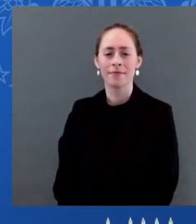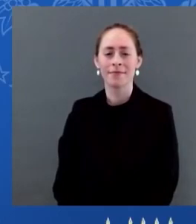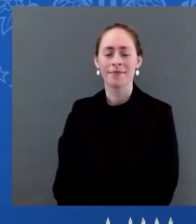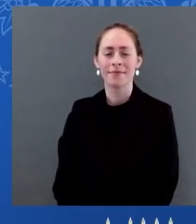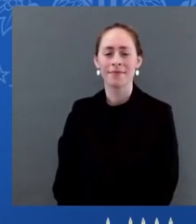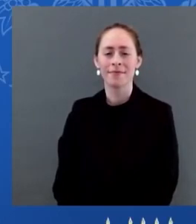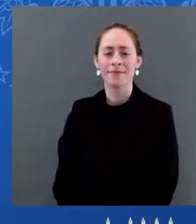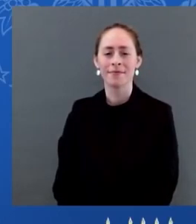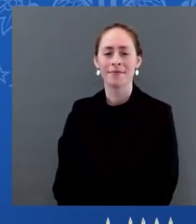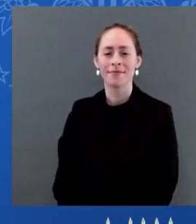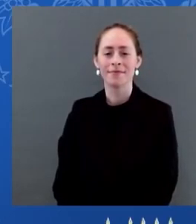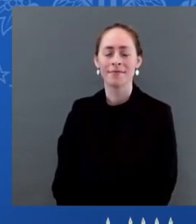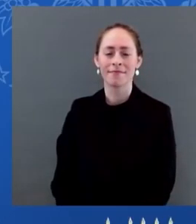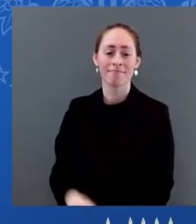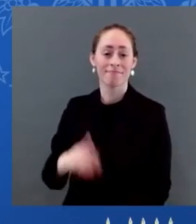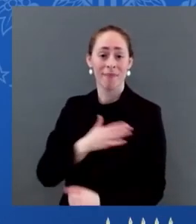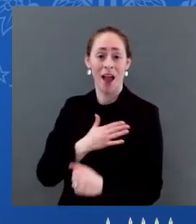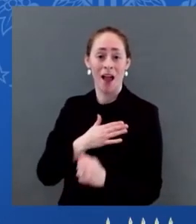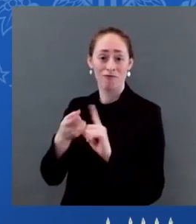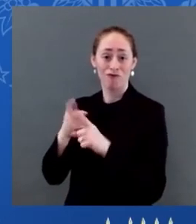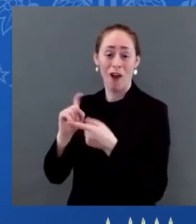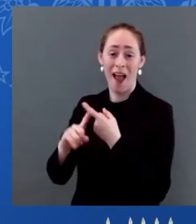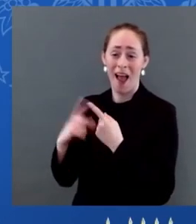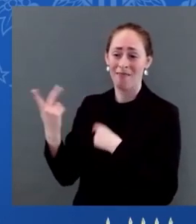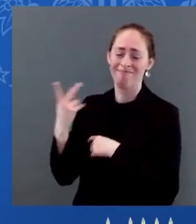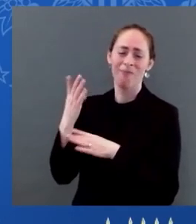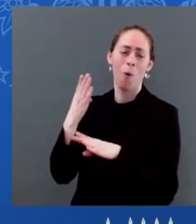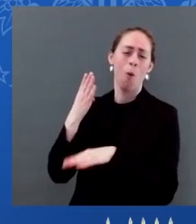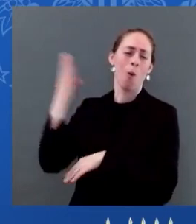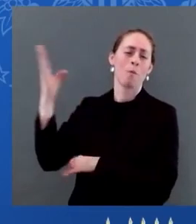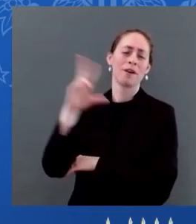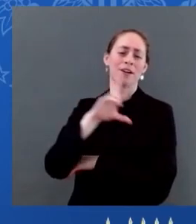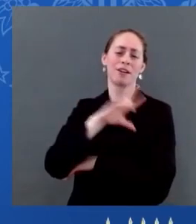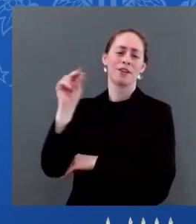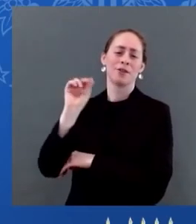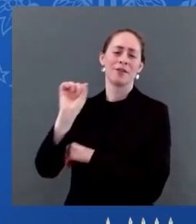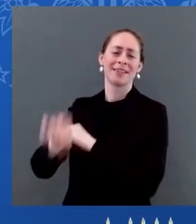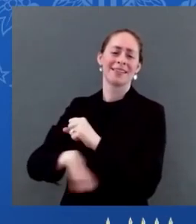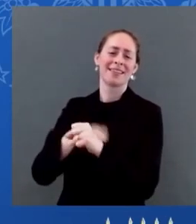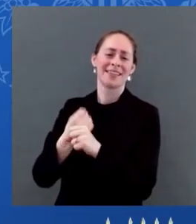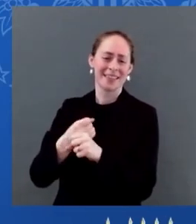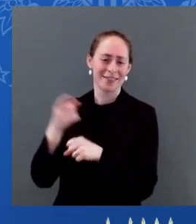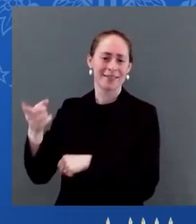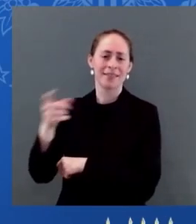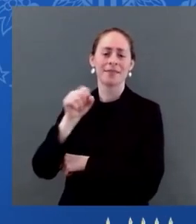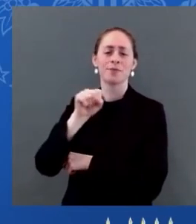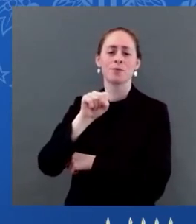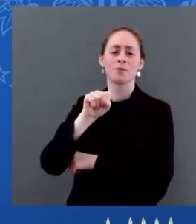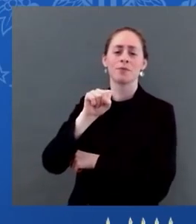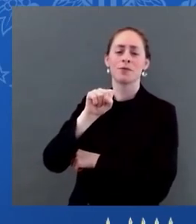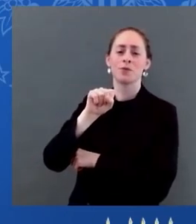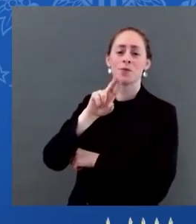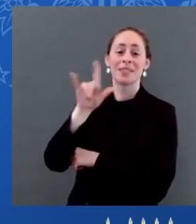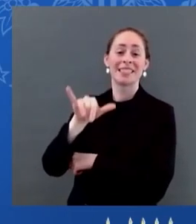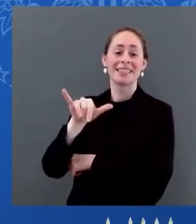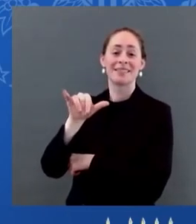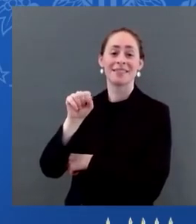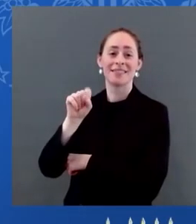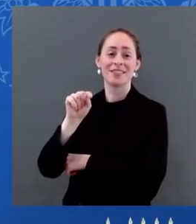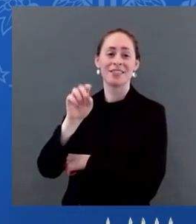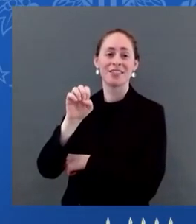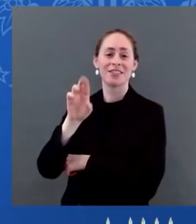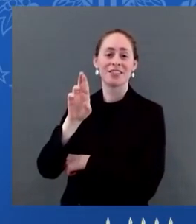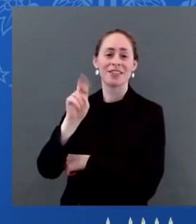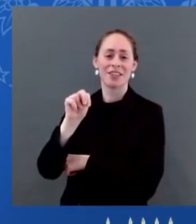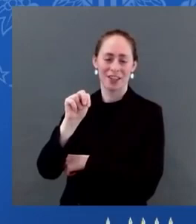community leader, Susie Stern. Susie, thank you for all you've done. And she's joined by